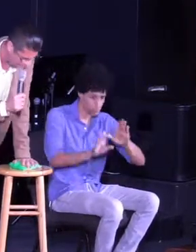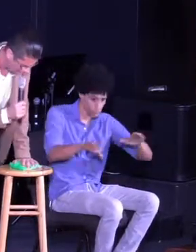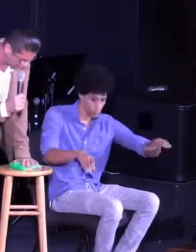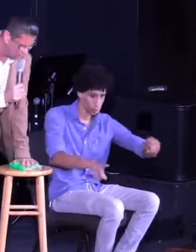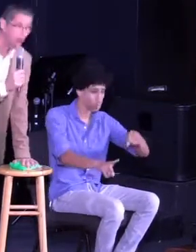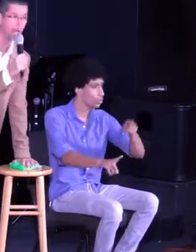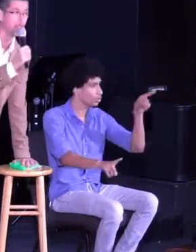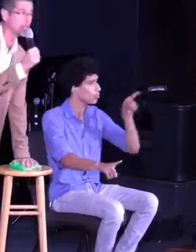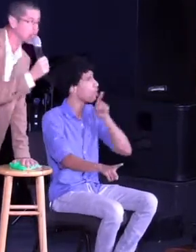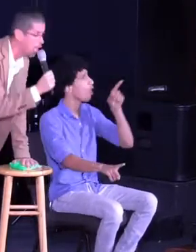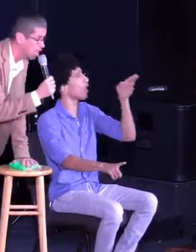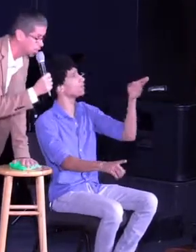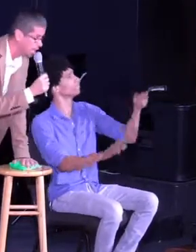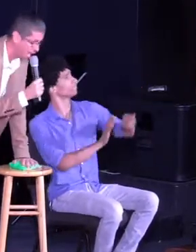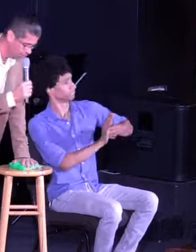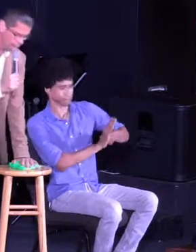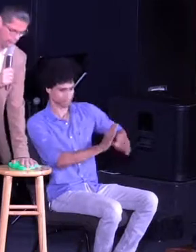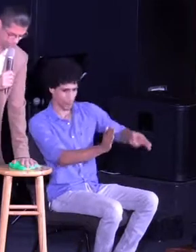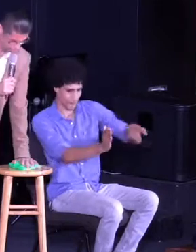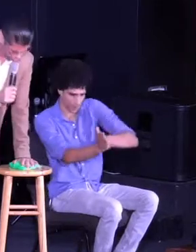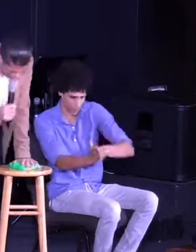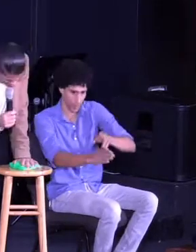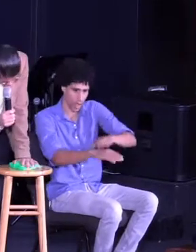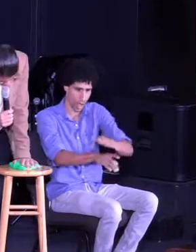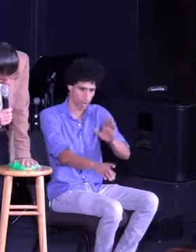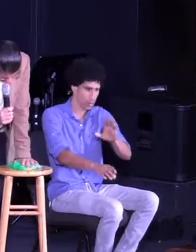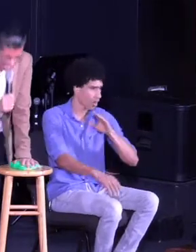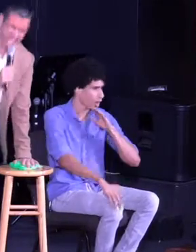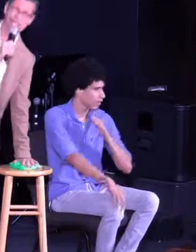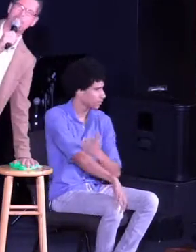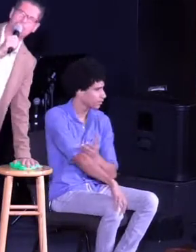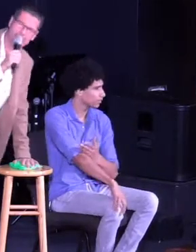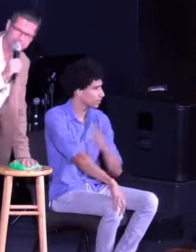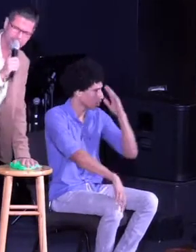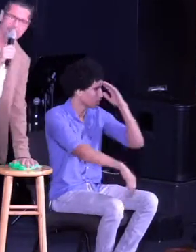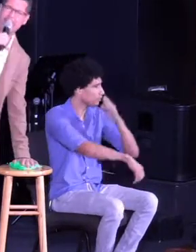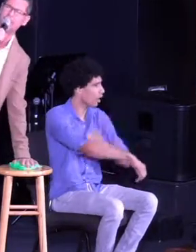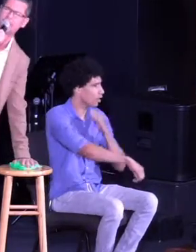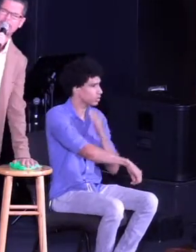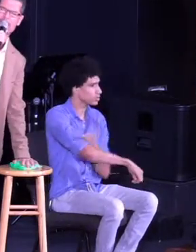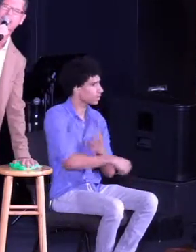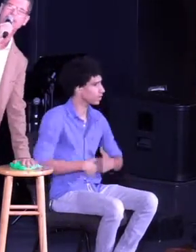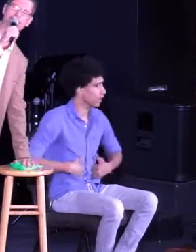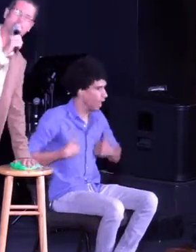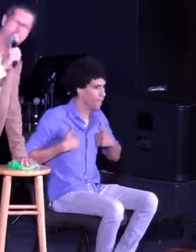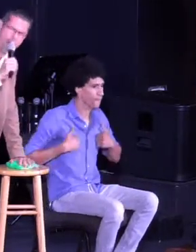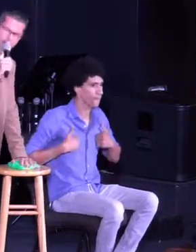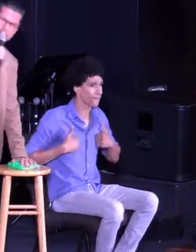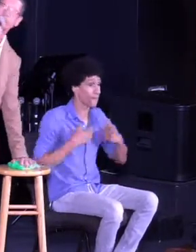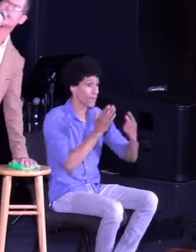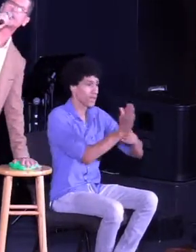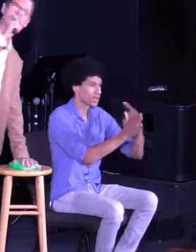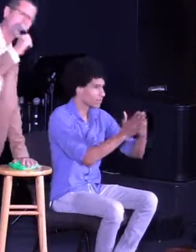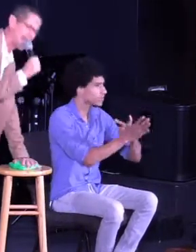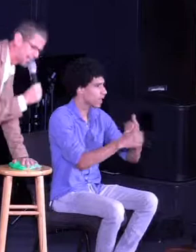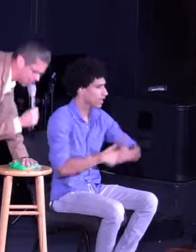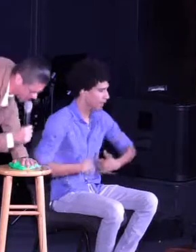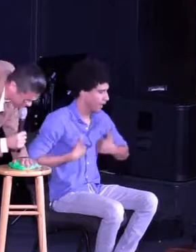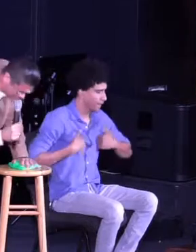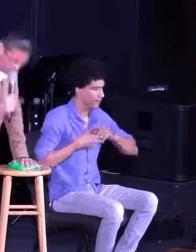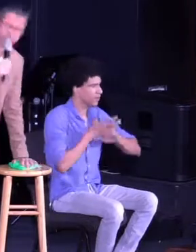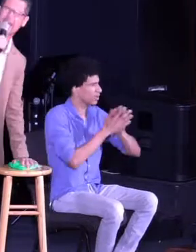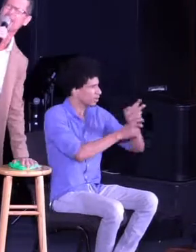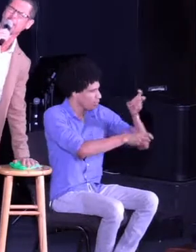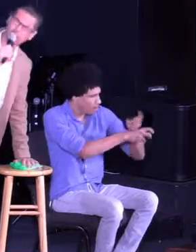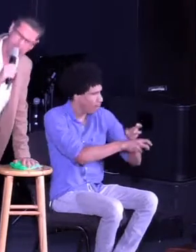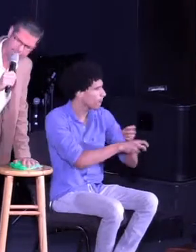of God on your son's life, on your daughter's life, and you're pressing. And sometimes it gets hard. Sometimes it ain't